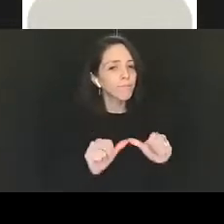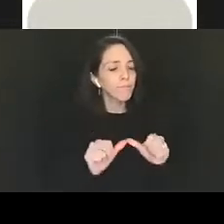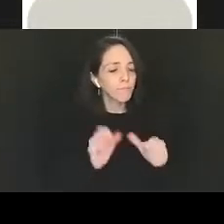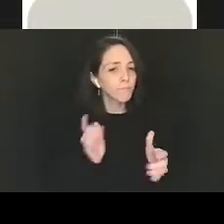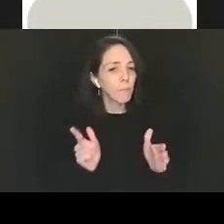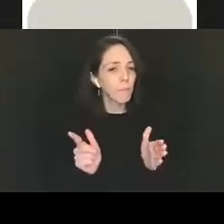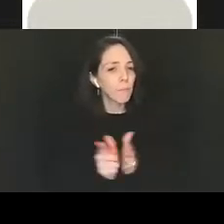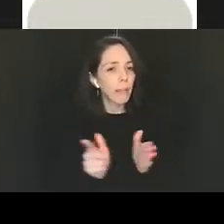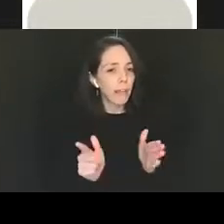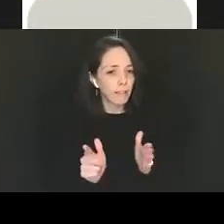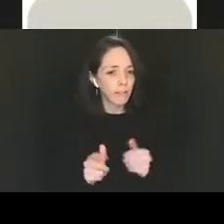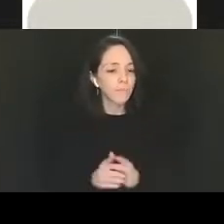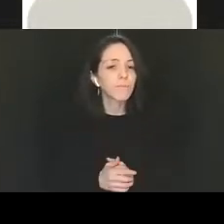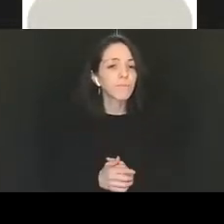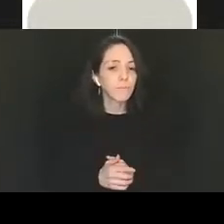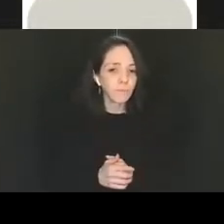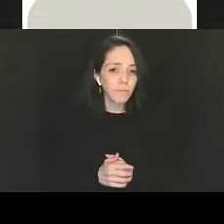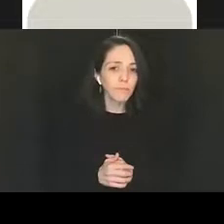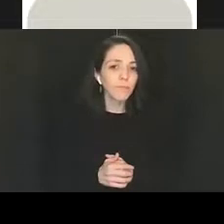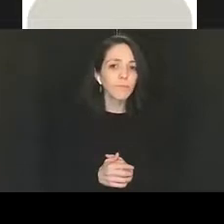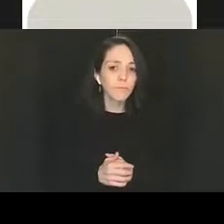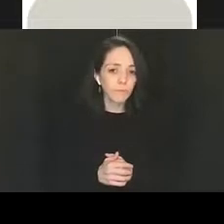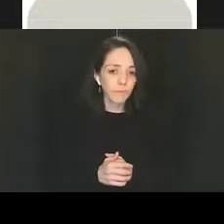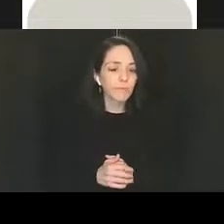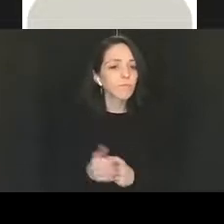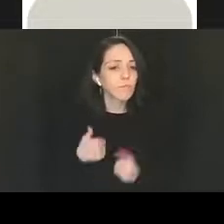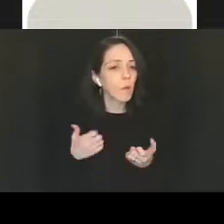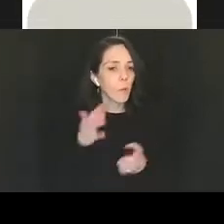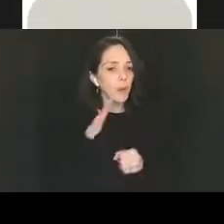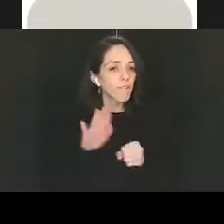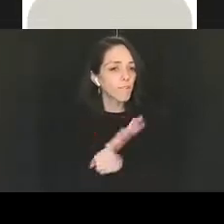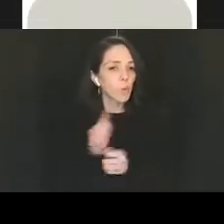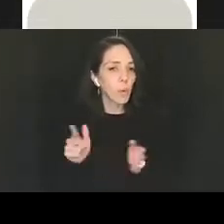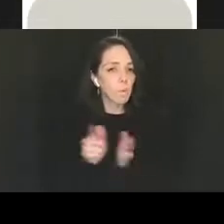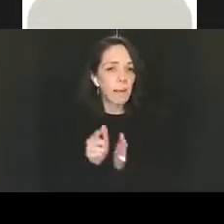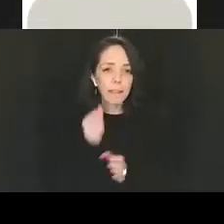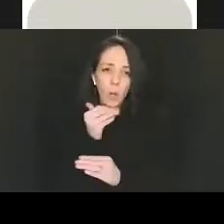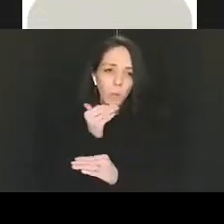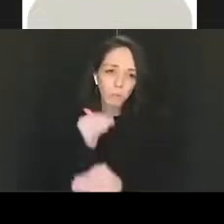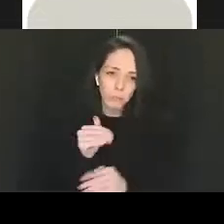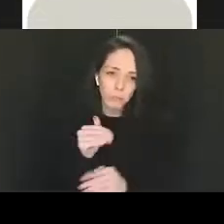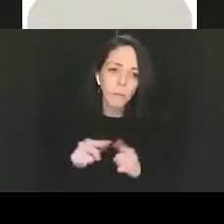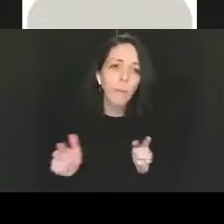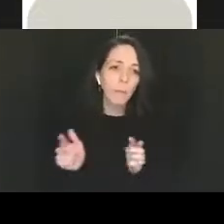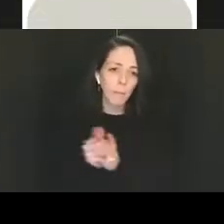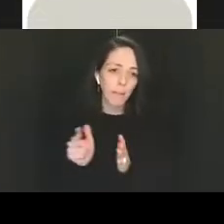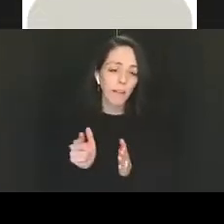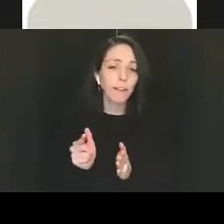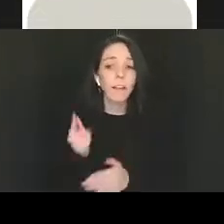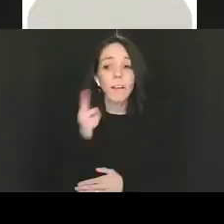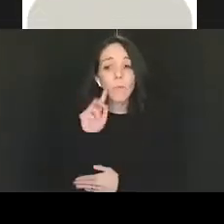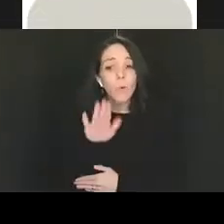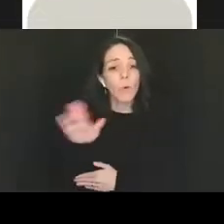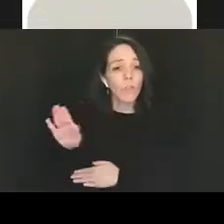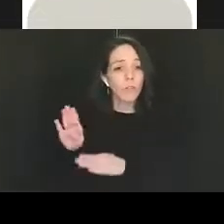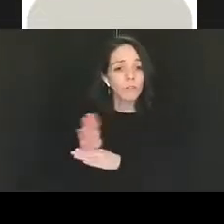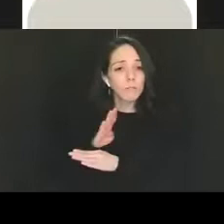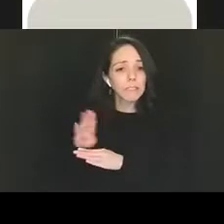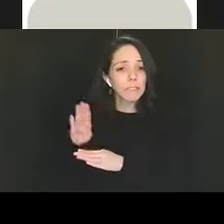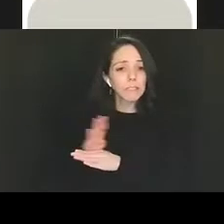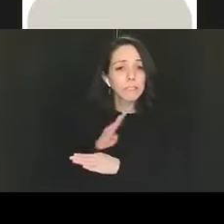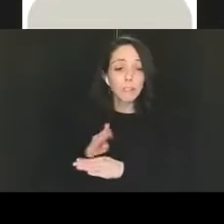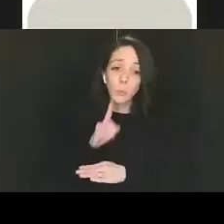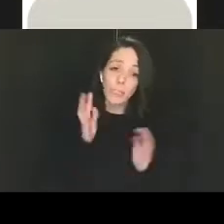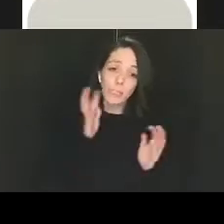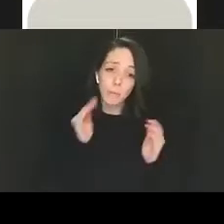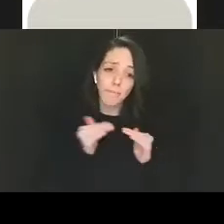of complete ban rather than restrictions. And for the businesses, I think to be